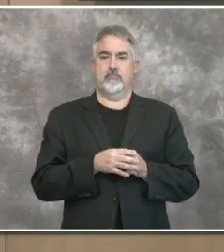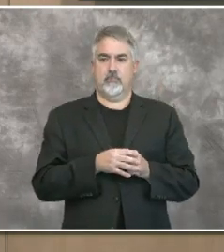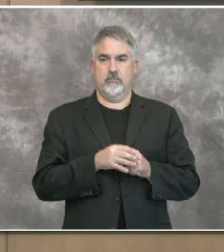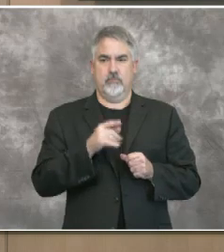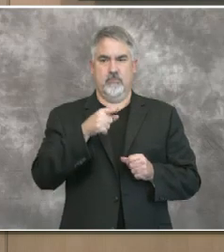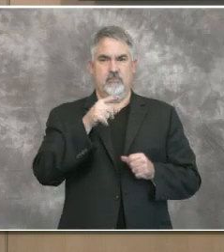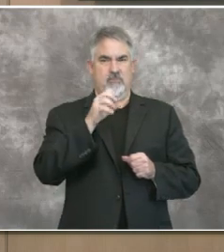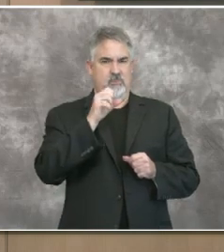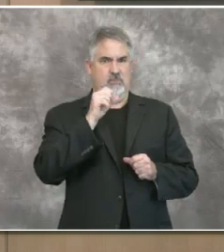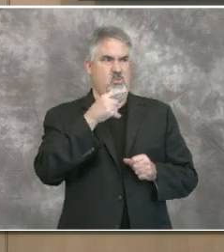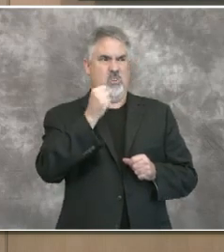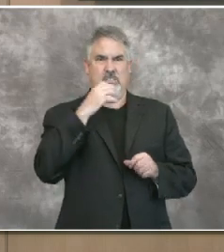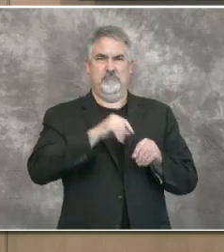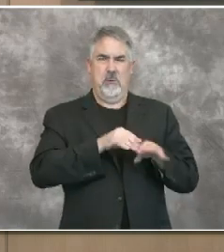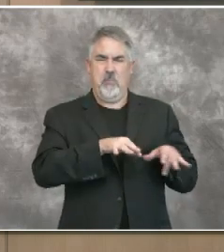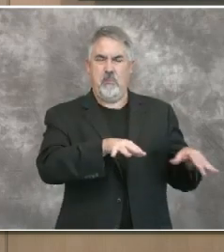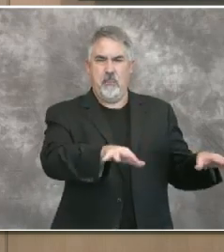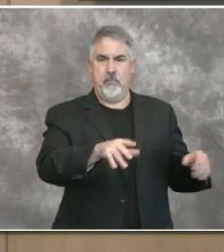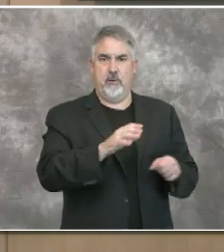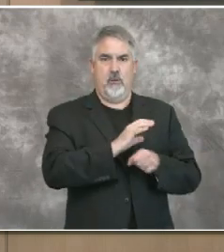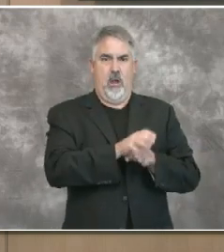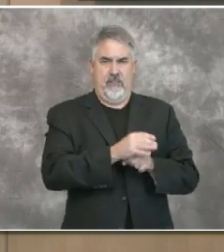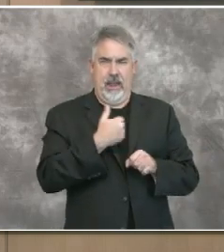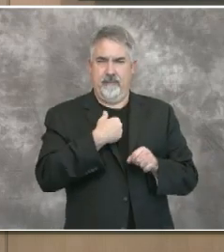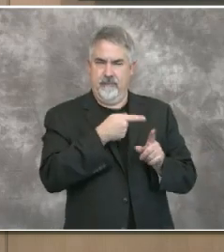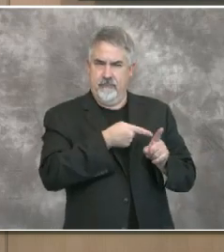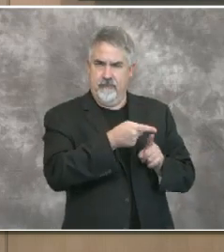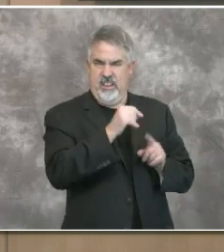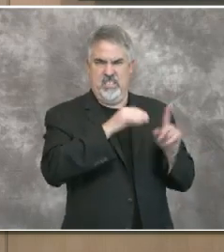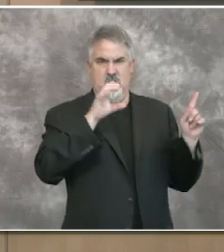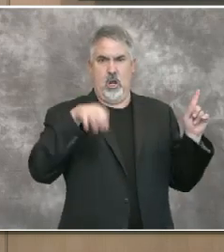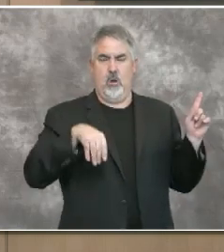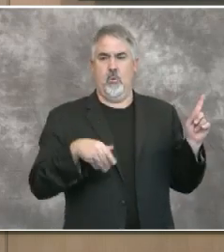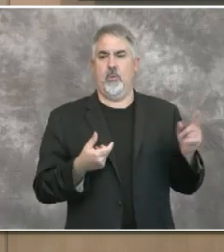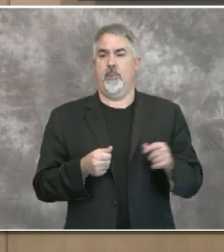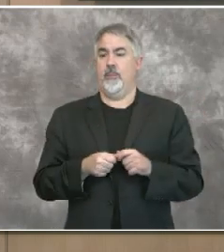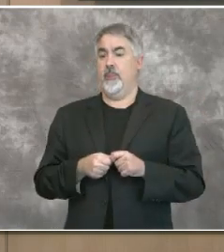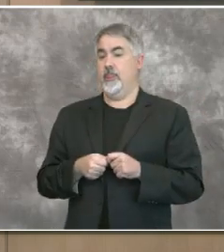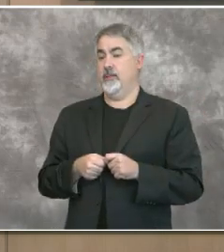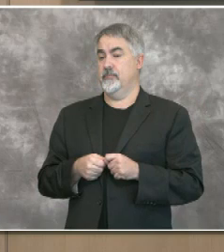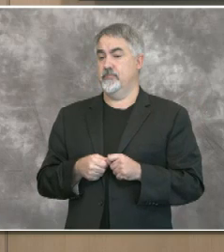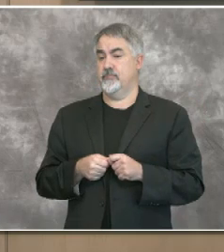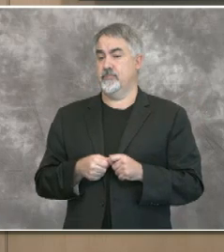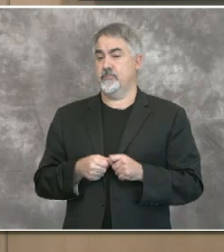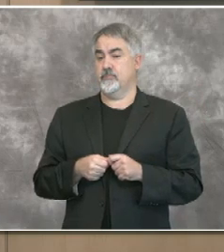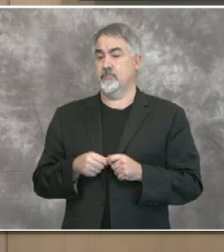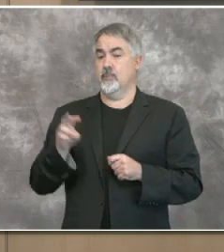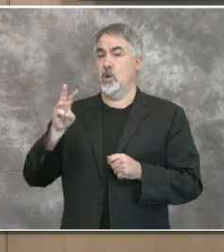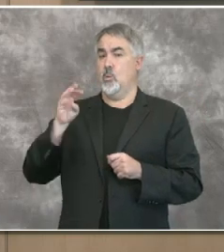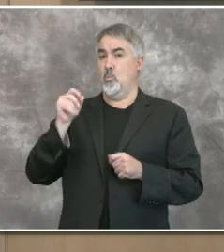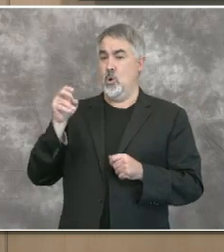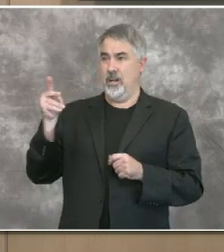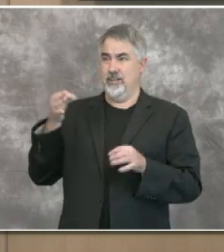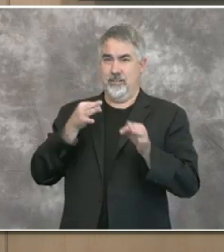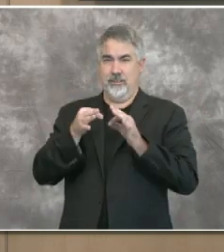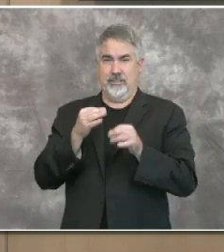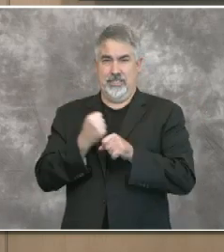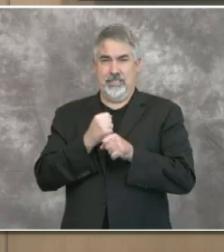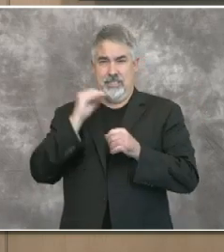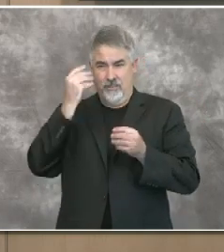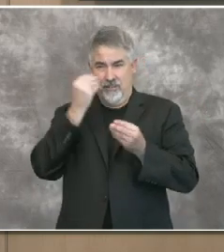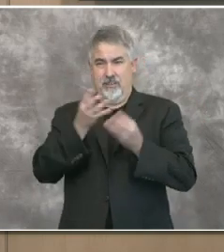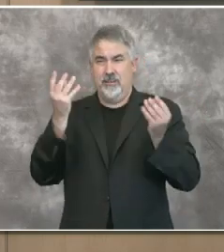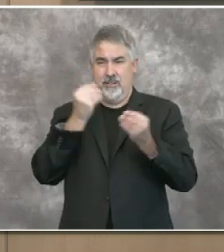have the number of outbreaks that Dr. Wooten described that are in congregate living facilities and also in the